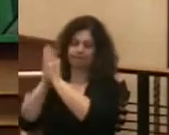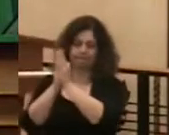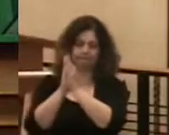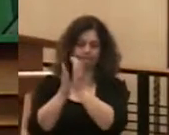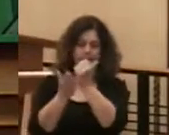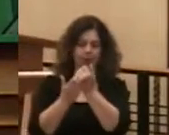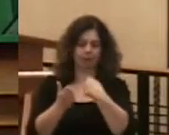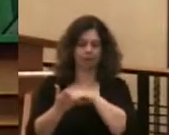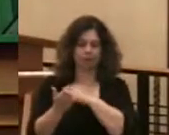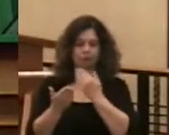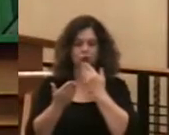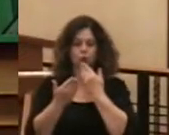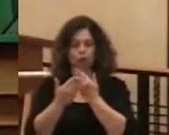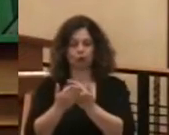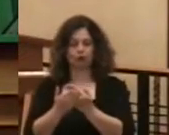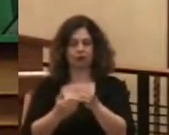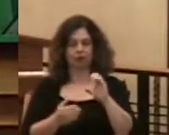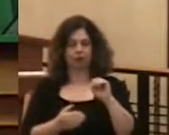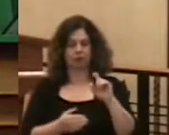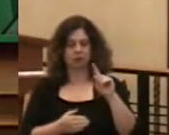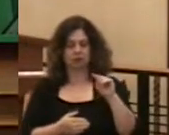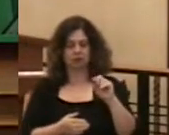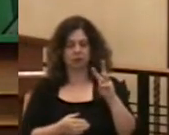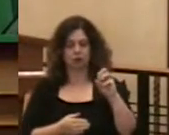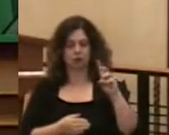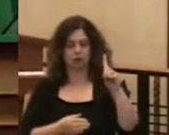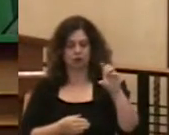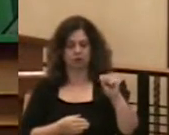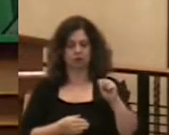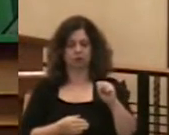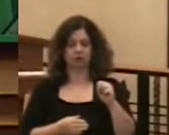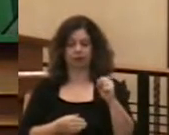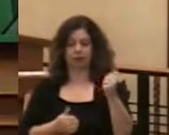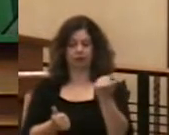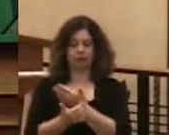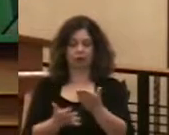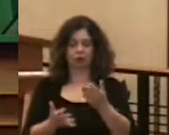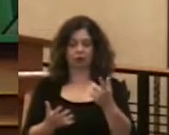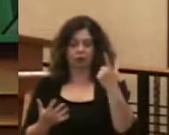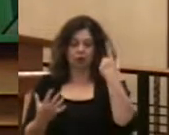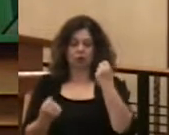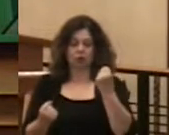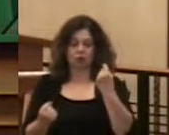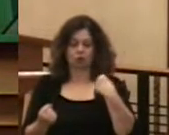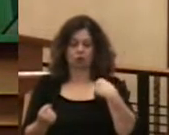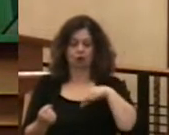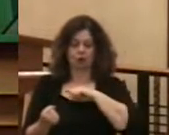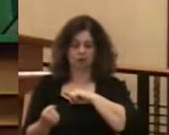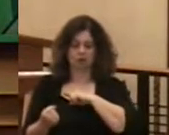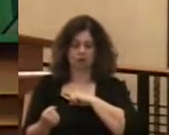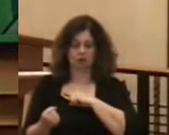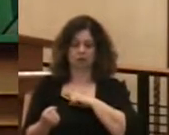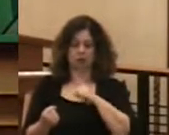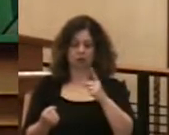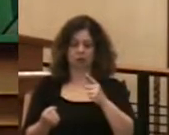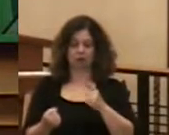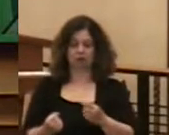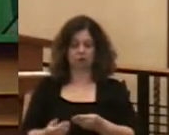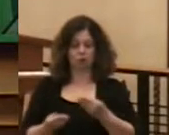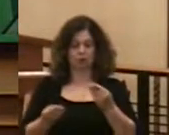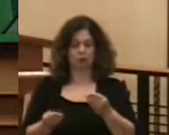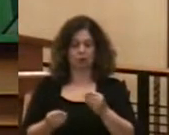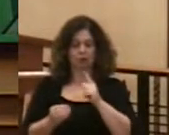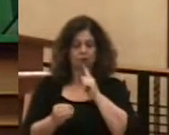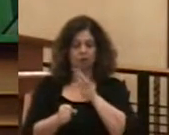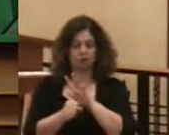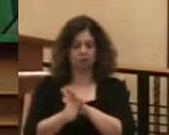Help us to be good stewards of all that you entrust to our care. As we offer financial commitments for the coming new year, make us